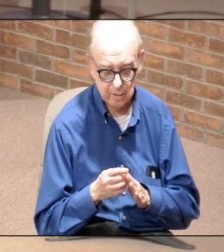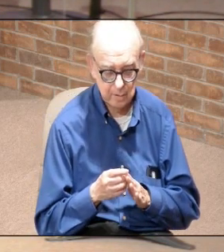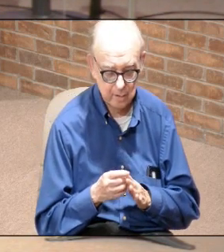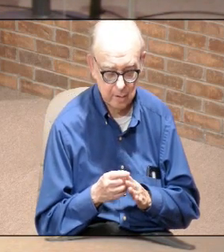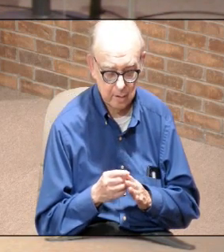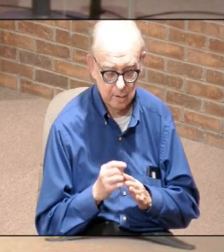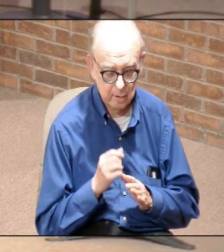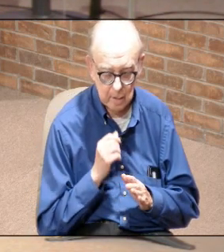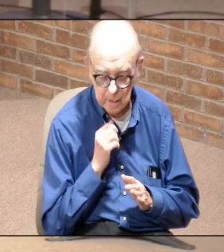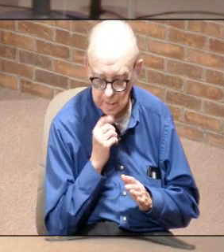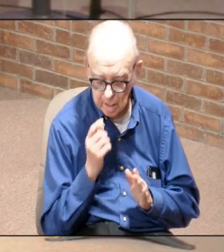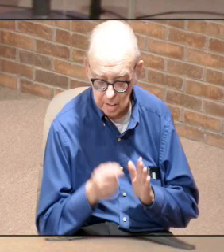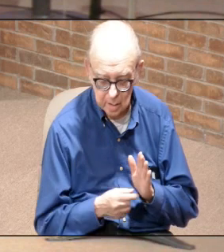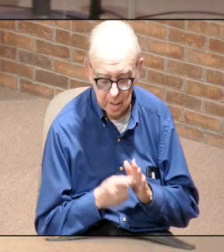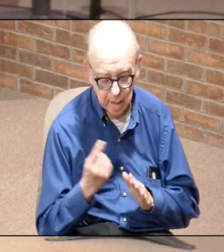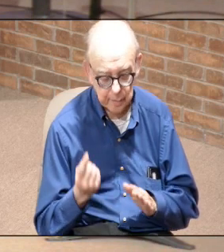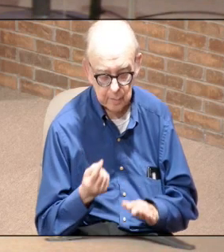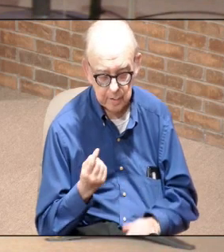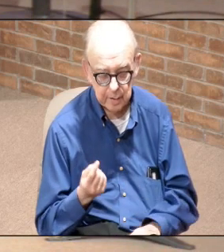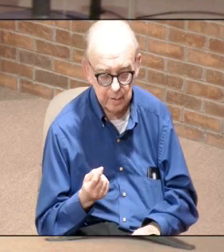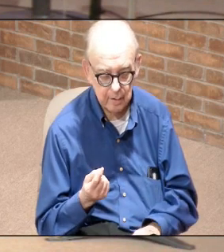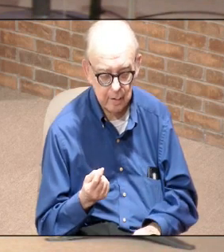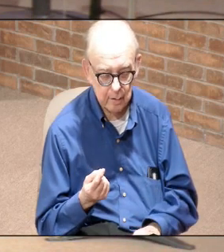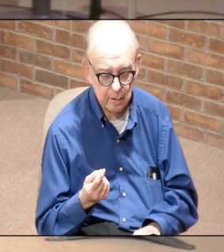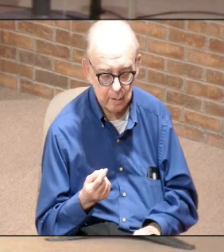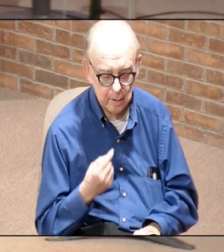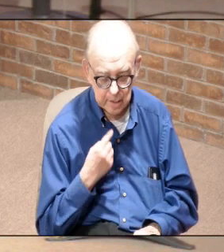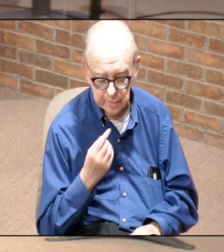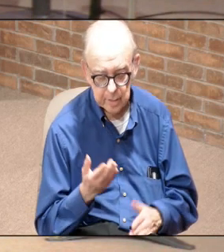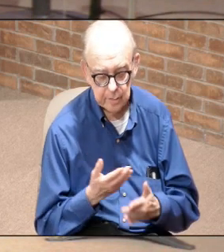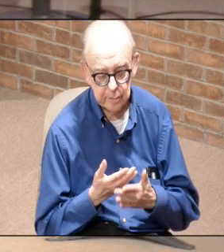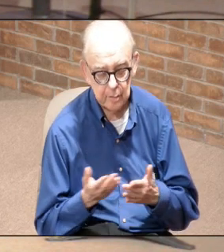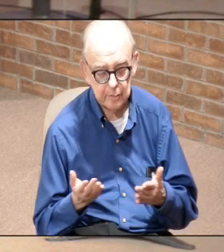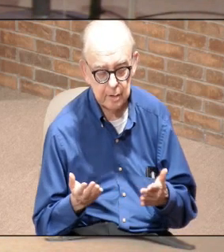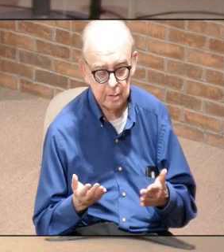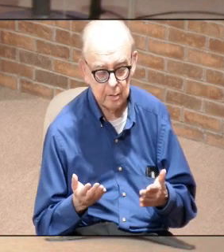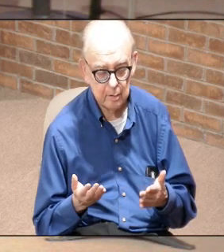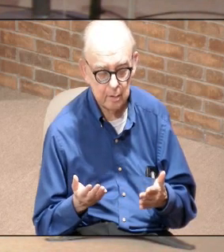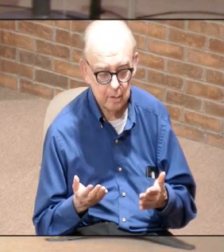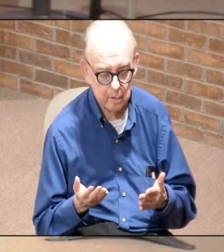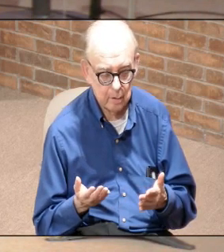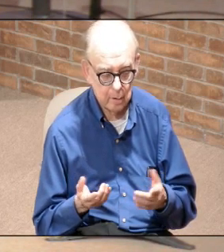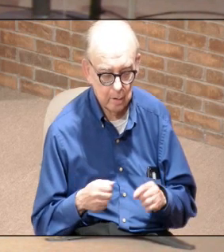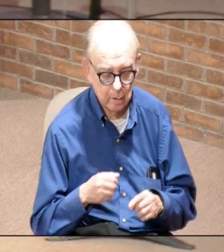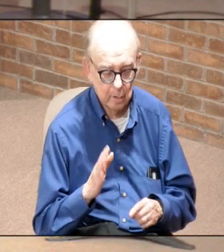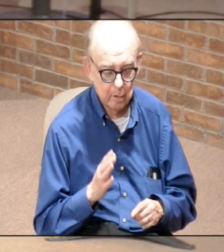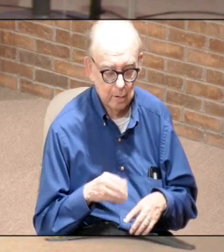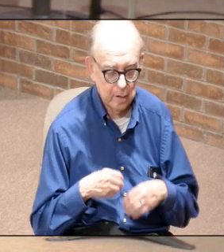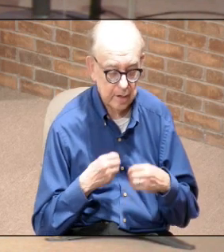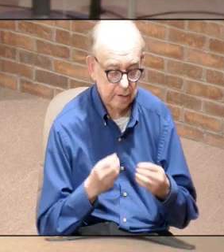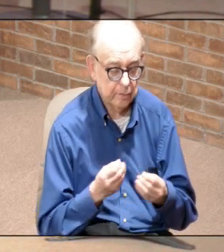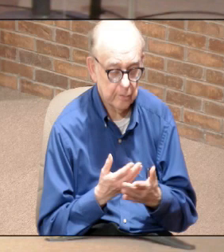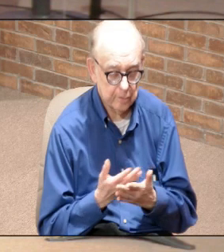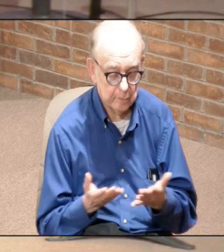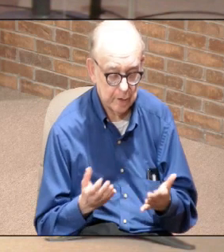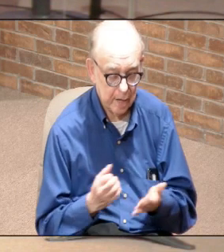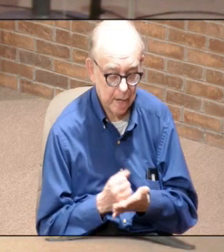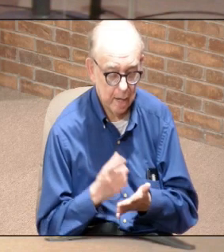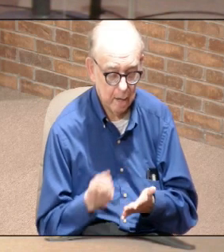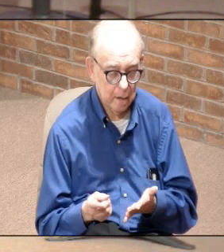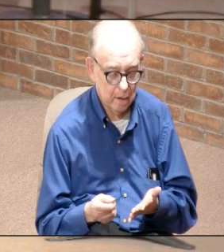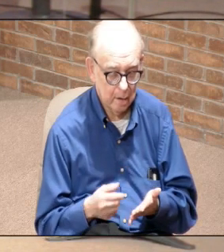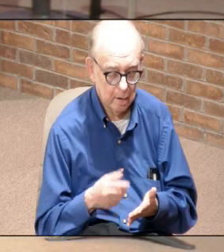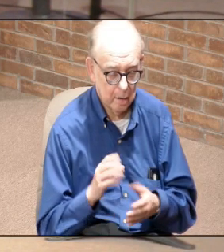not just Goliath. Let me tell you something. When God equips you, ladies and gentlemen,